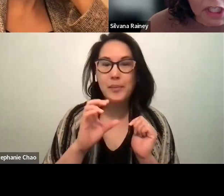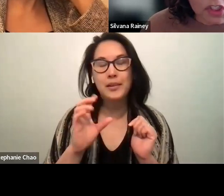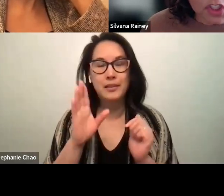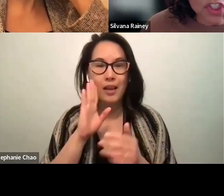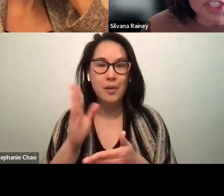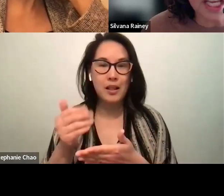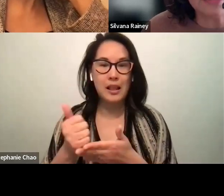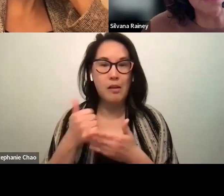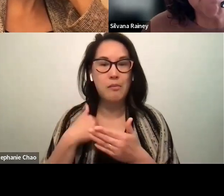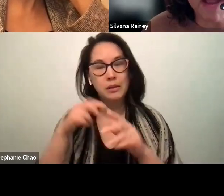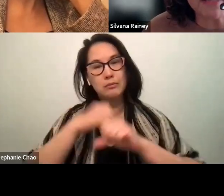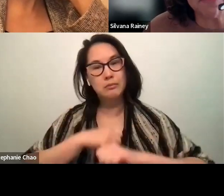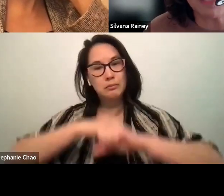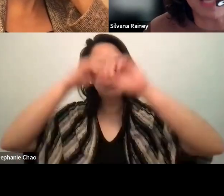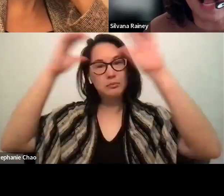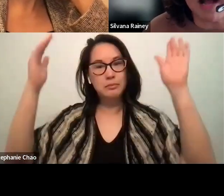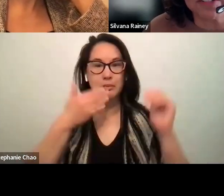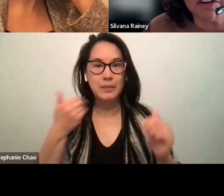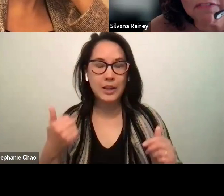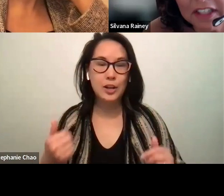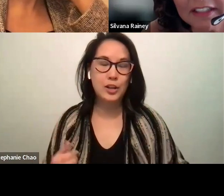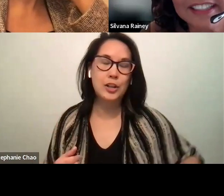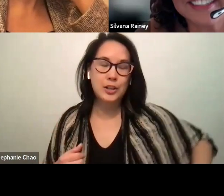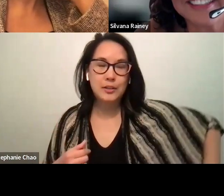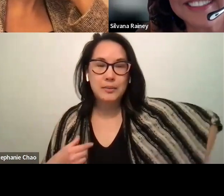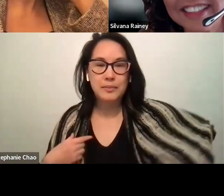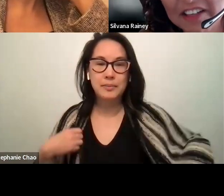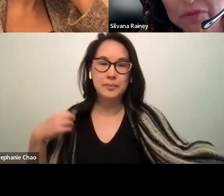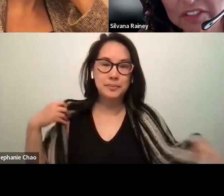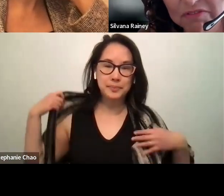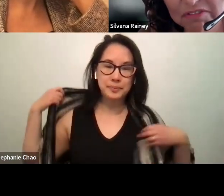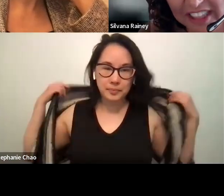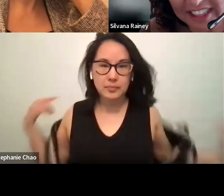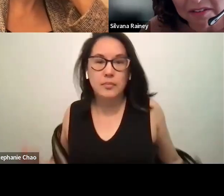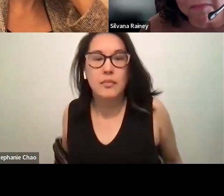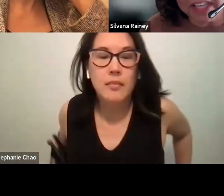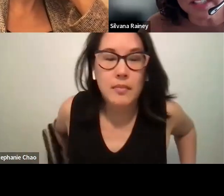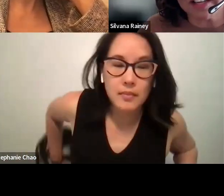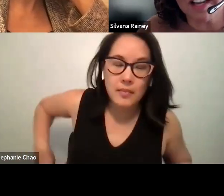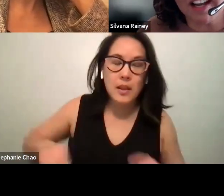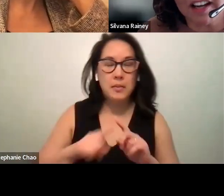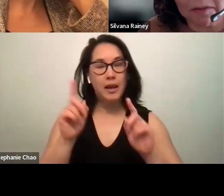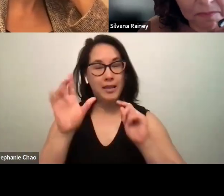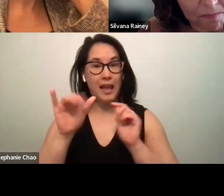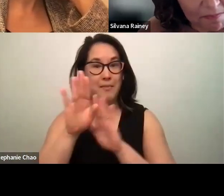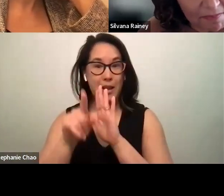But just take the background out of it, it would really makes the